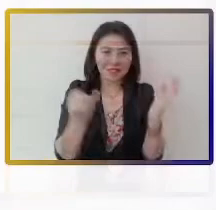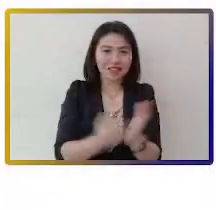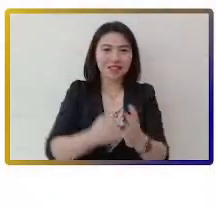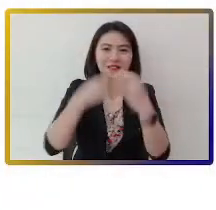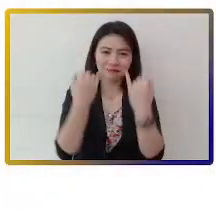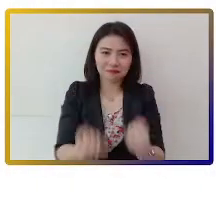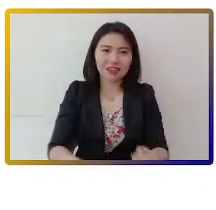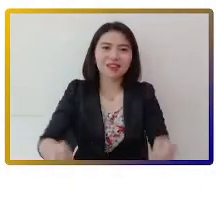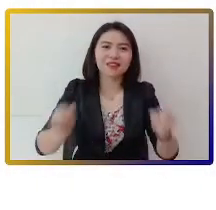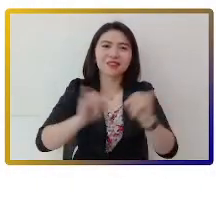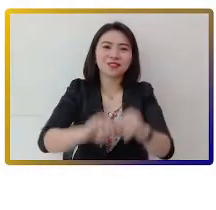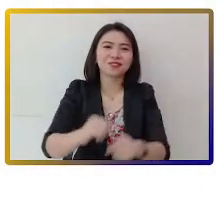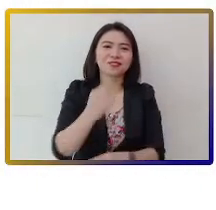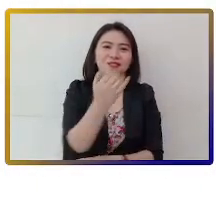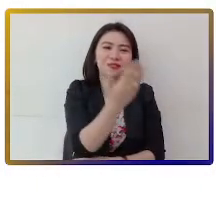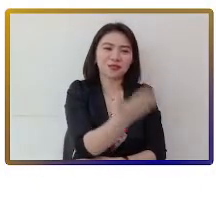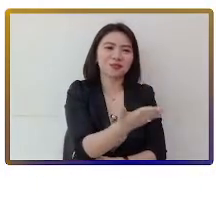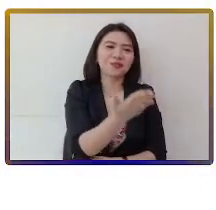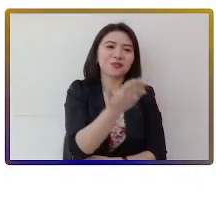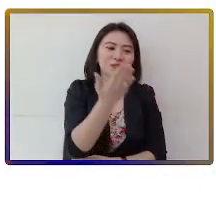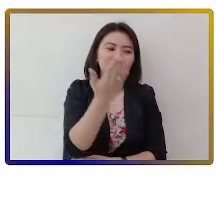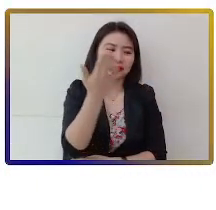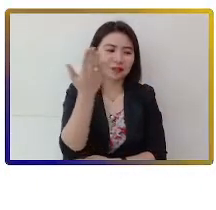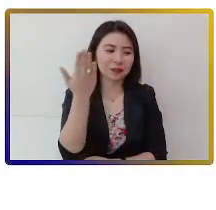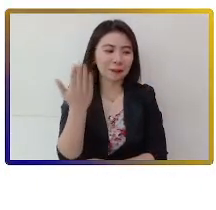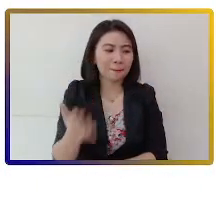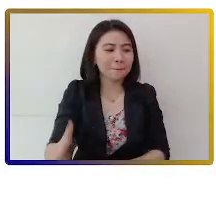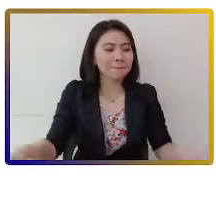If it matters to you,